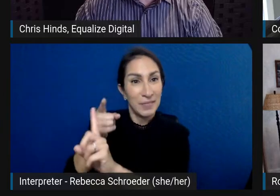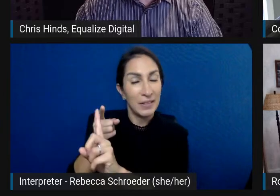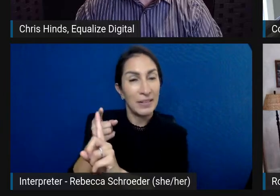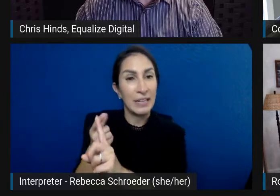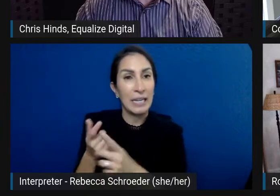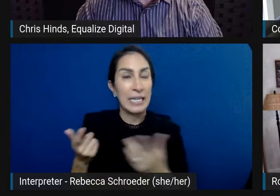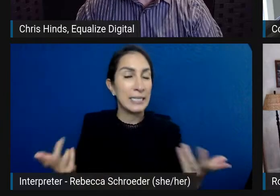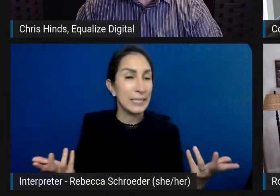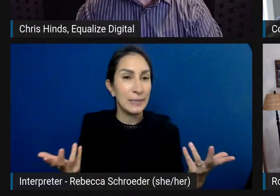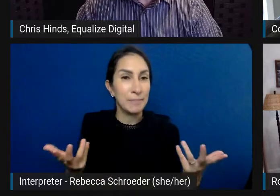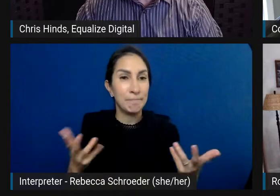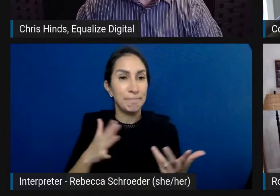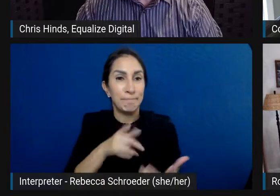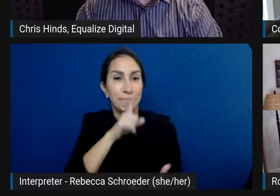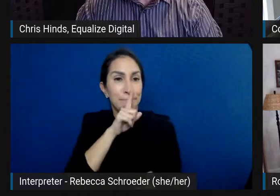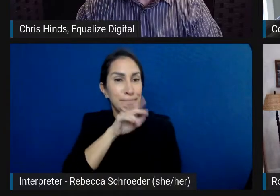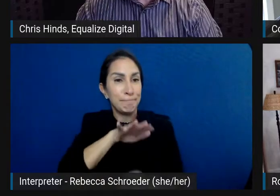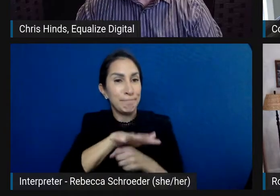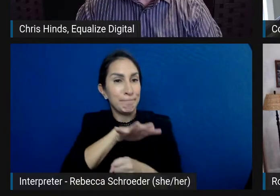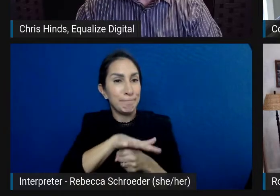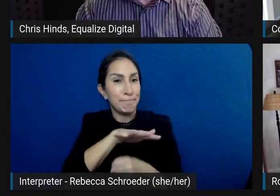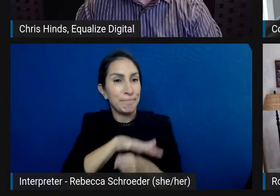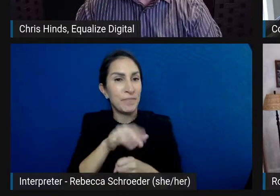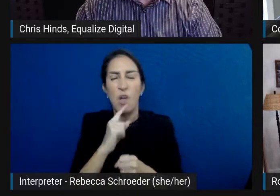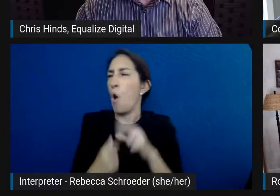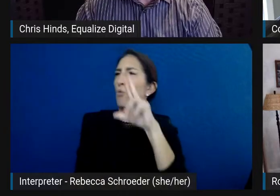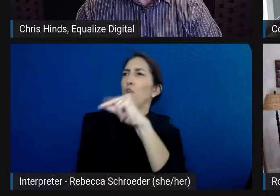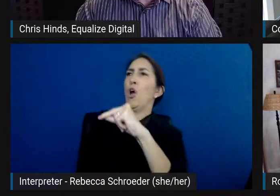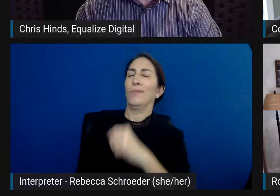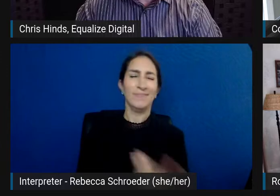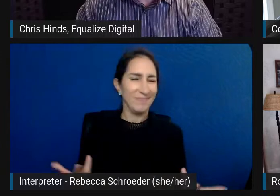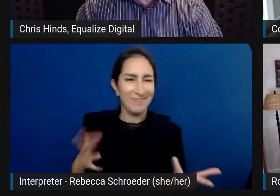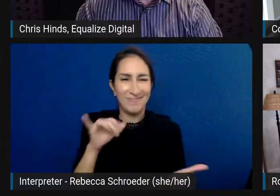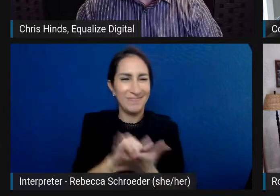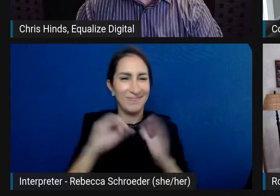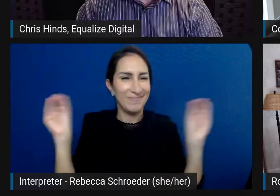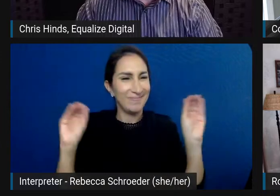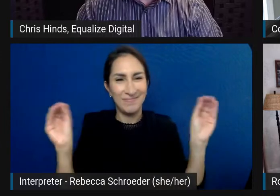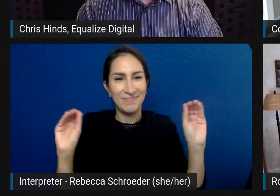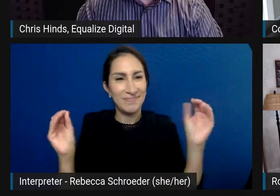That enough said. No one's going to say no to that. So why are you going to,